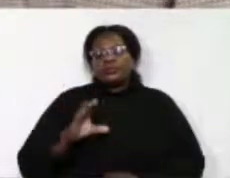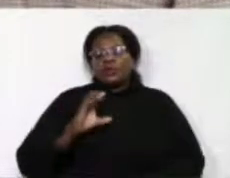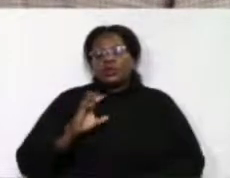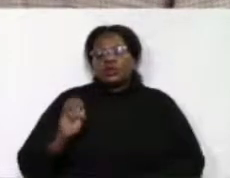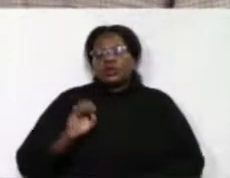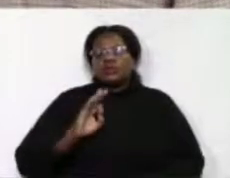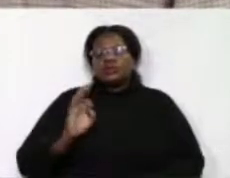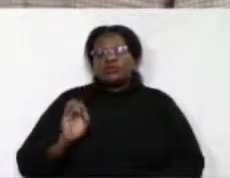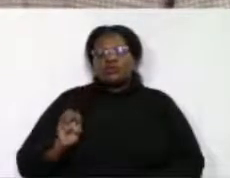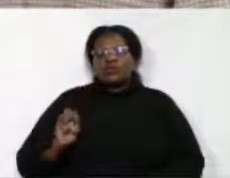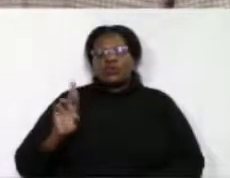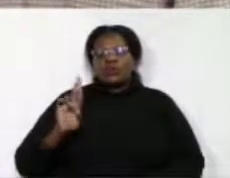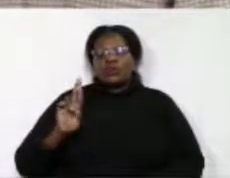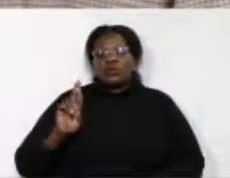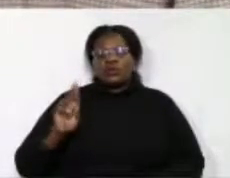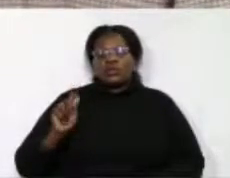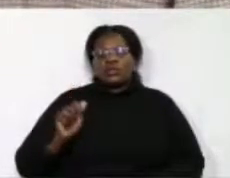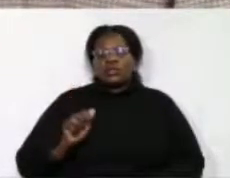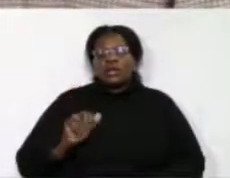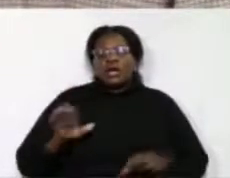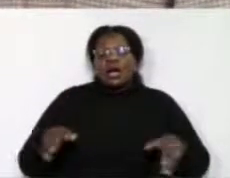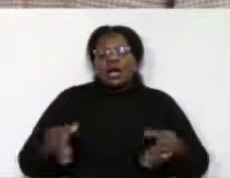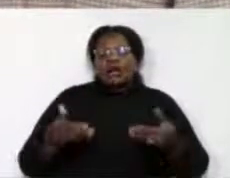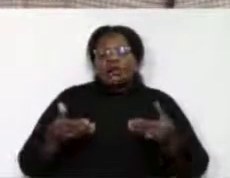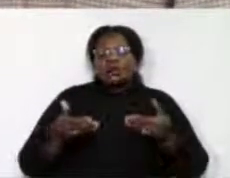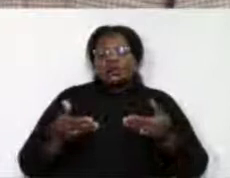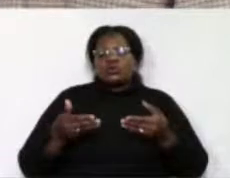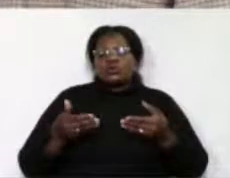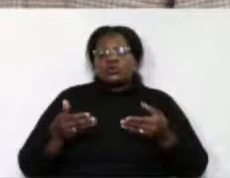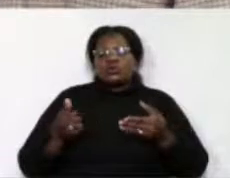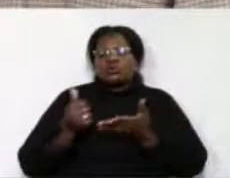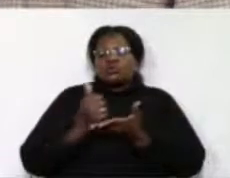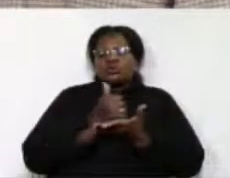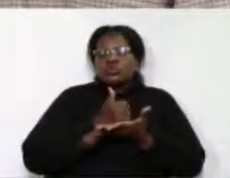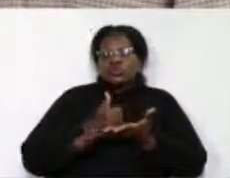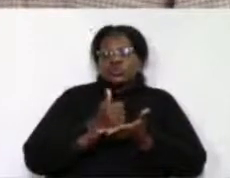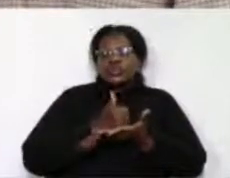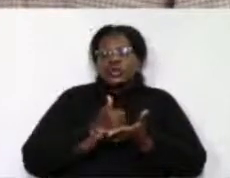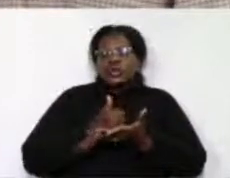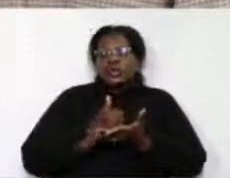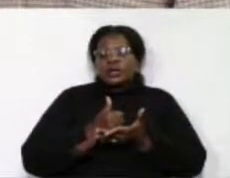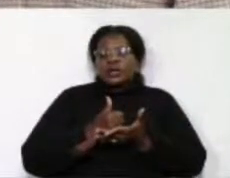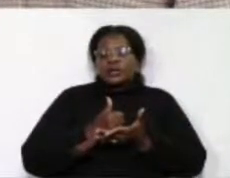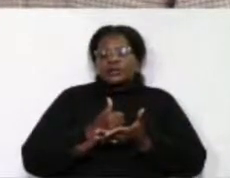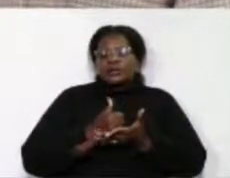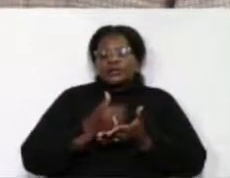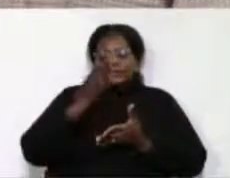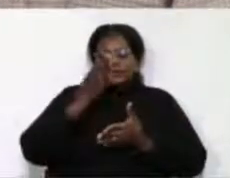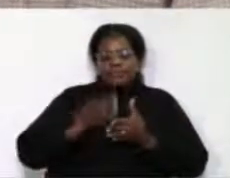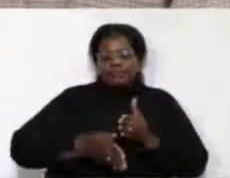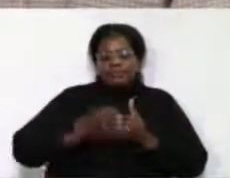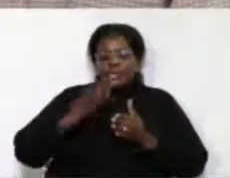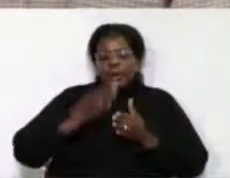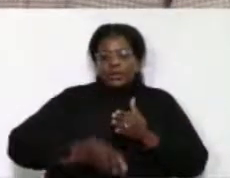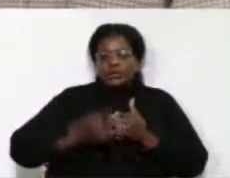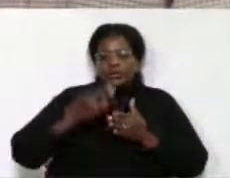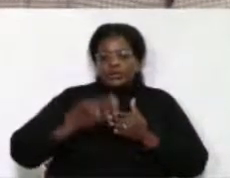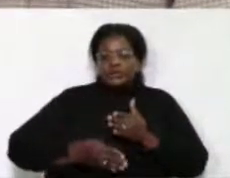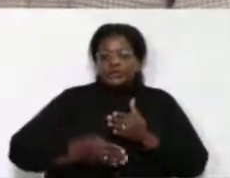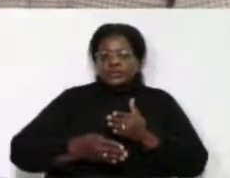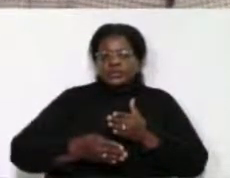tonight. That's how do you set clear boundaries? Is it